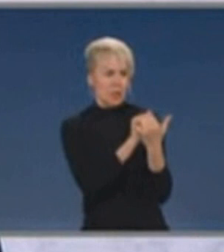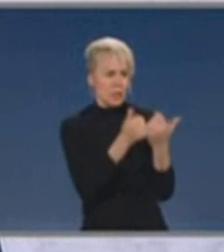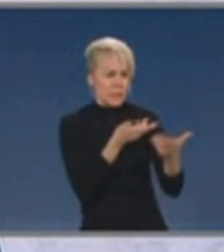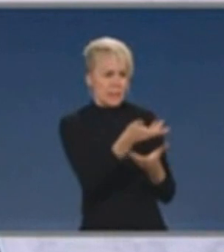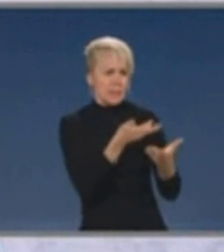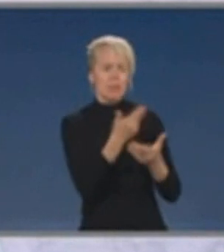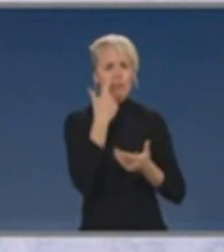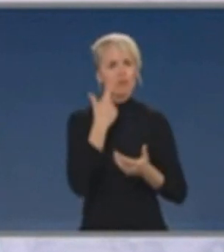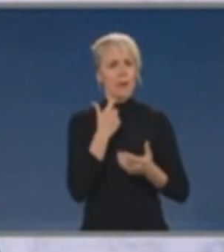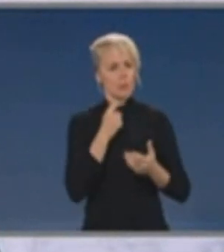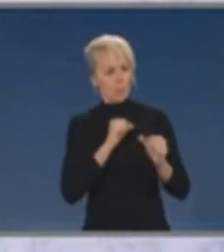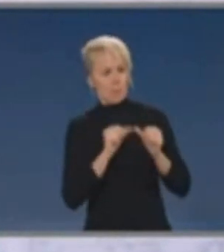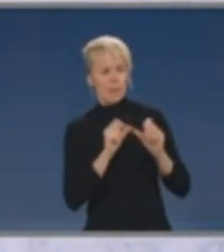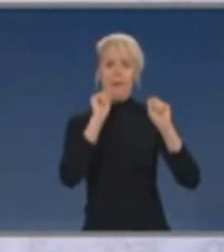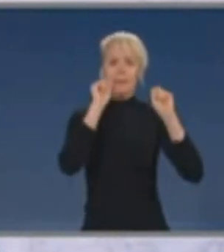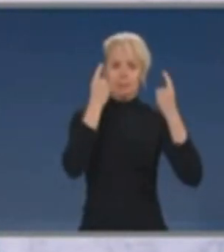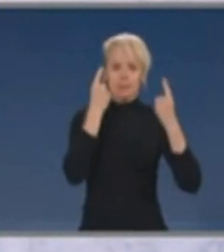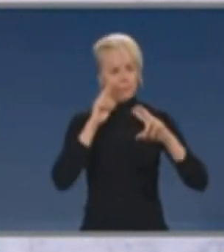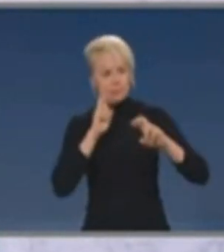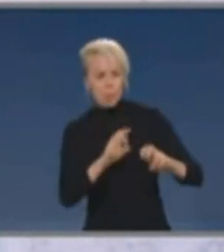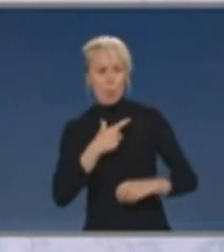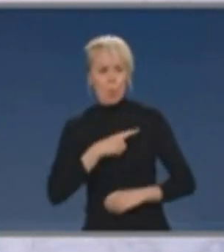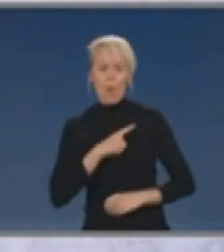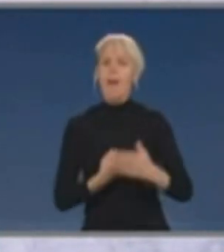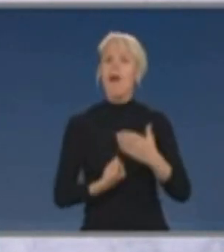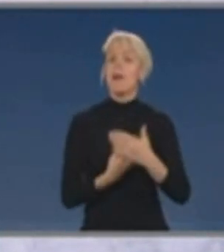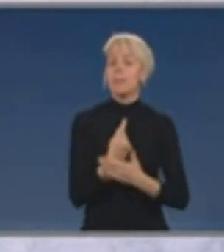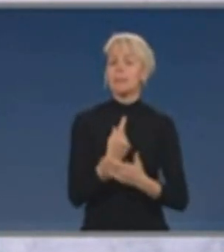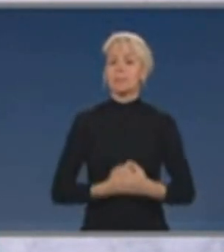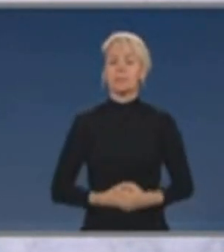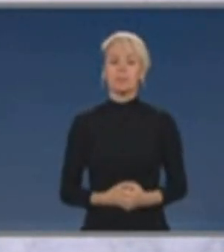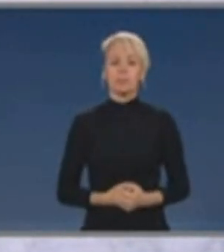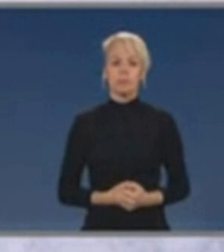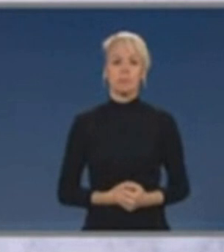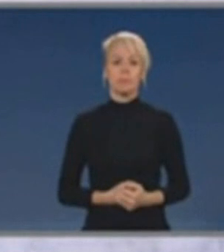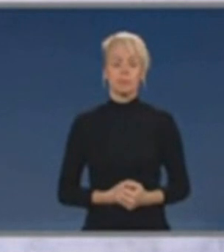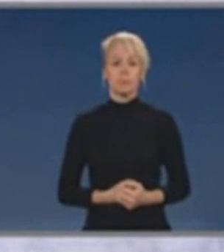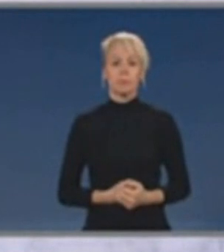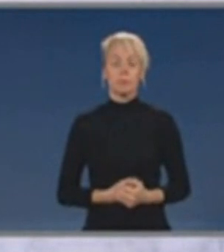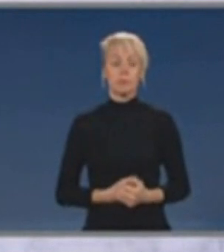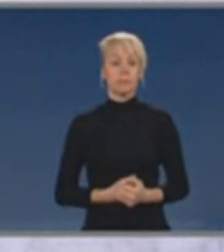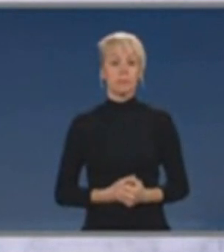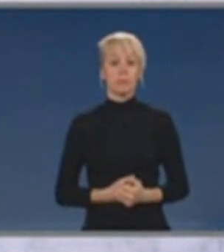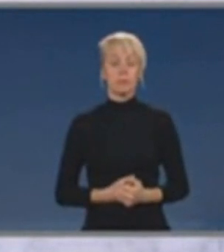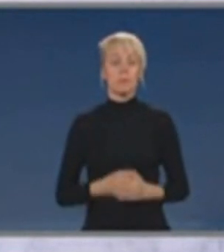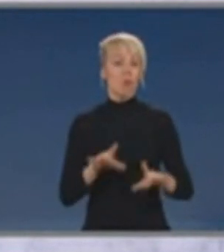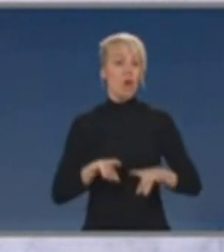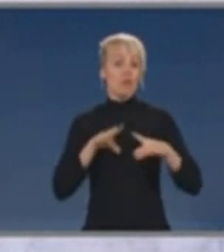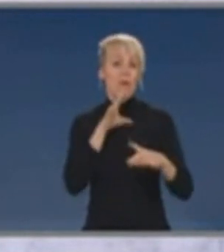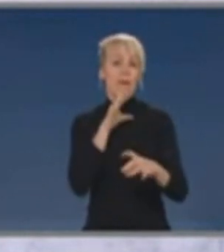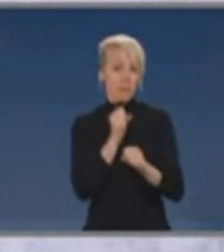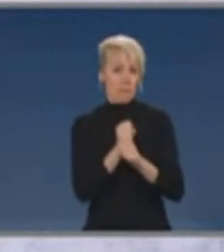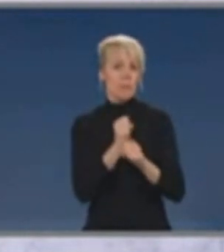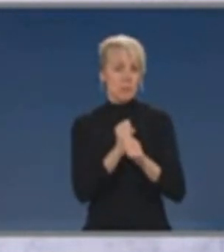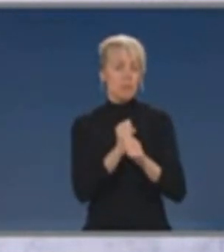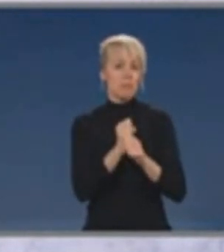understand the problems we have in this area. And I get only cooperation from